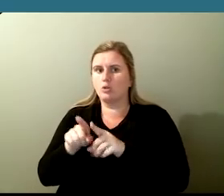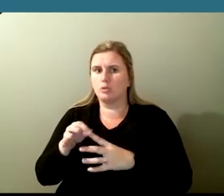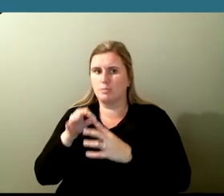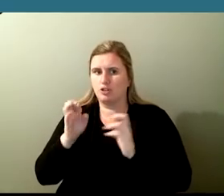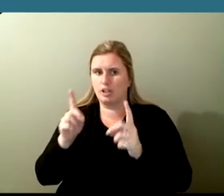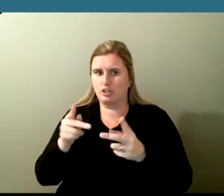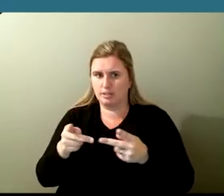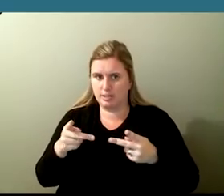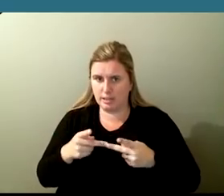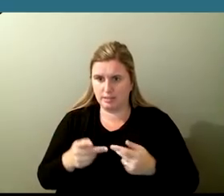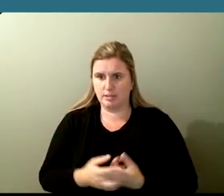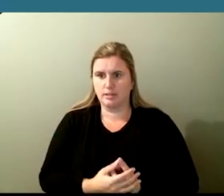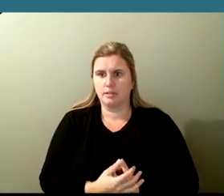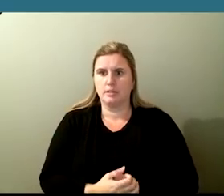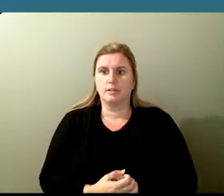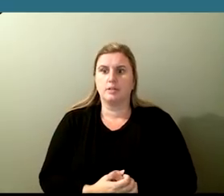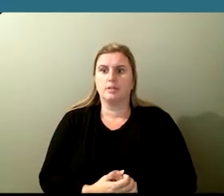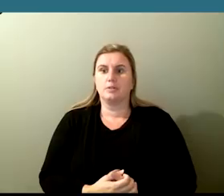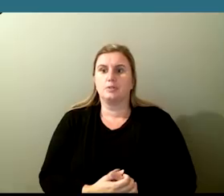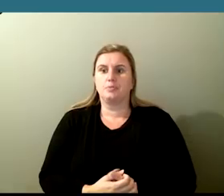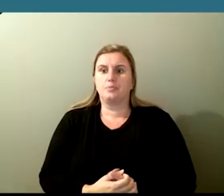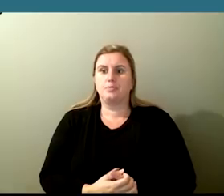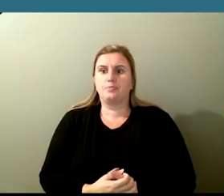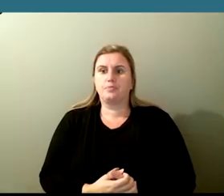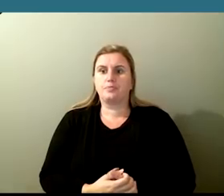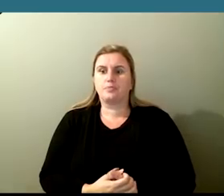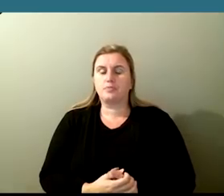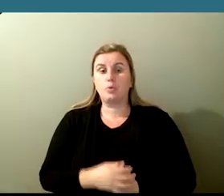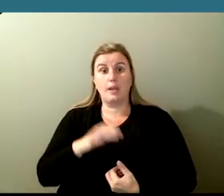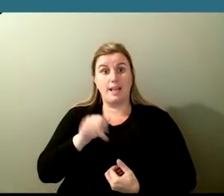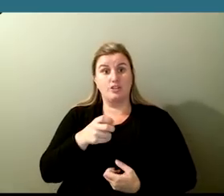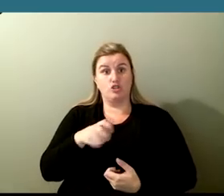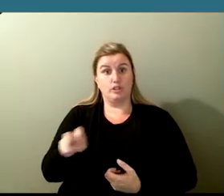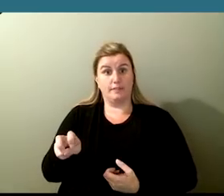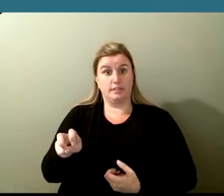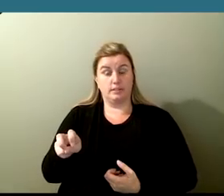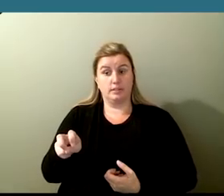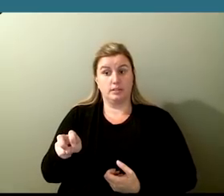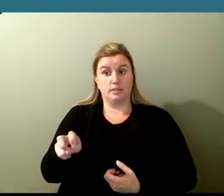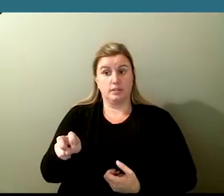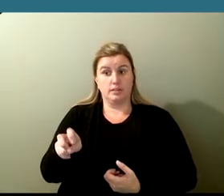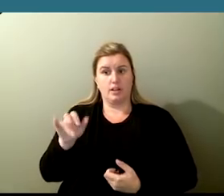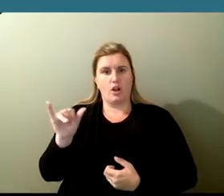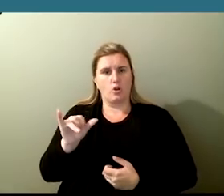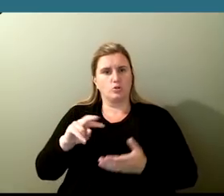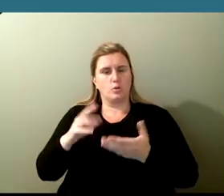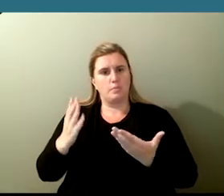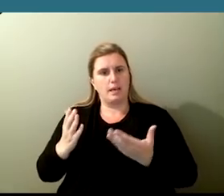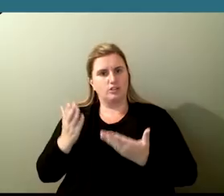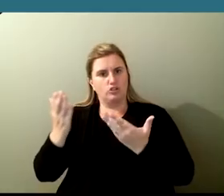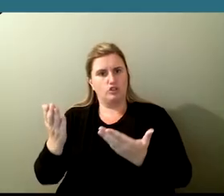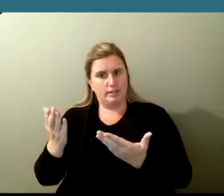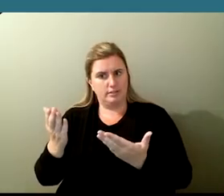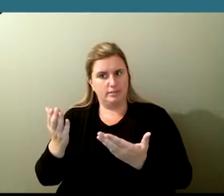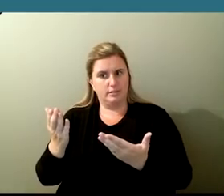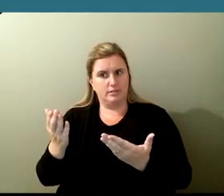settings, which, with this shift, that also may suggest that